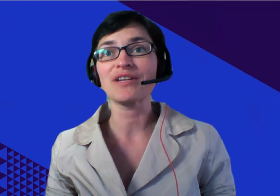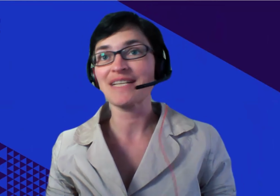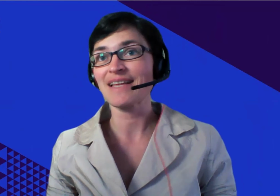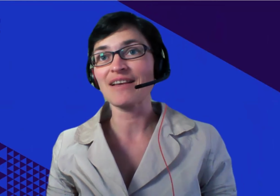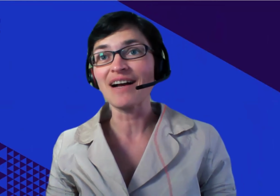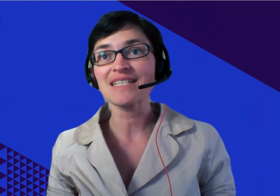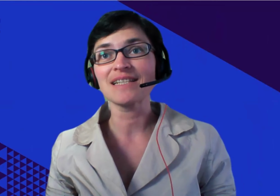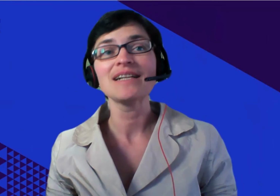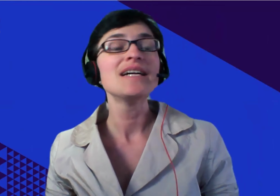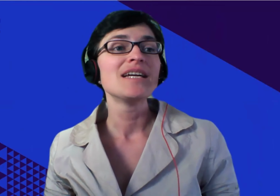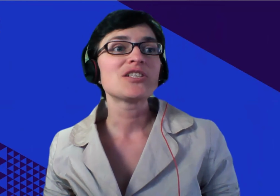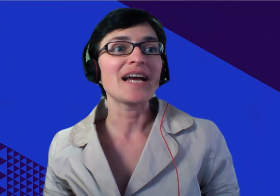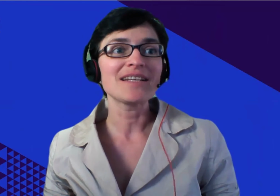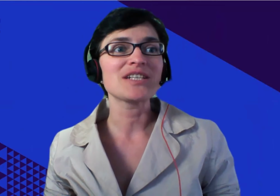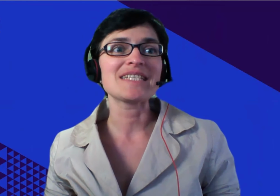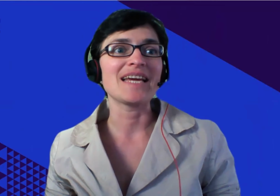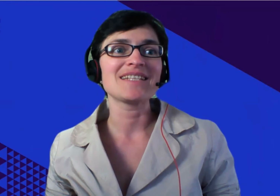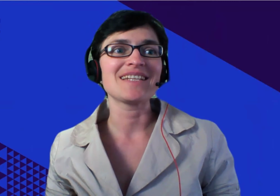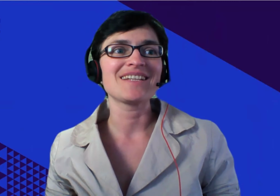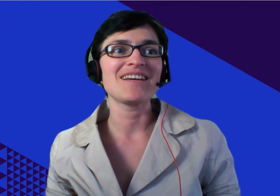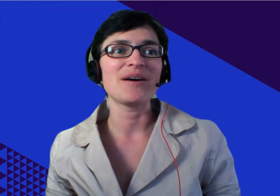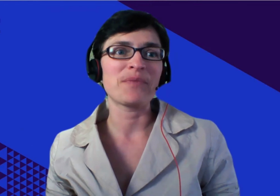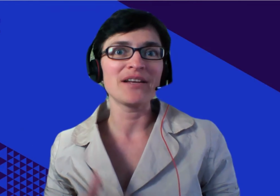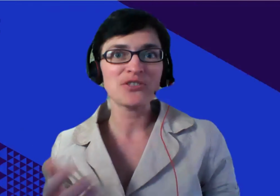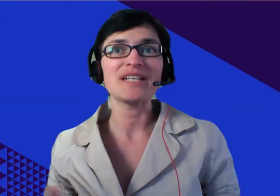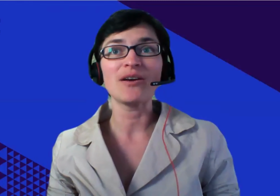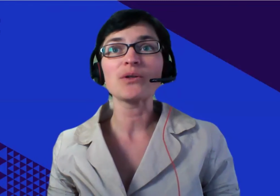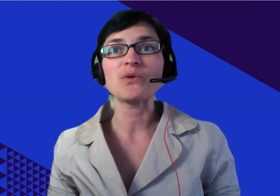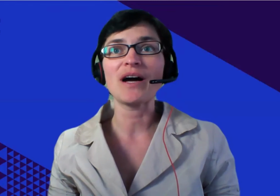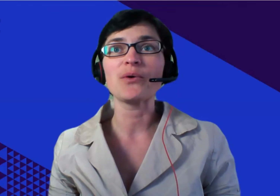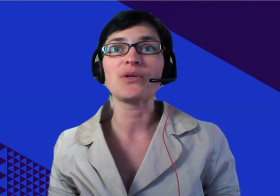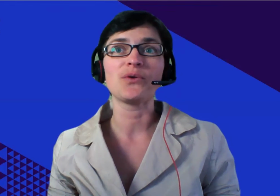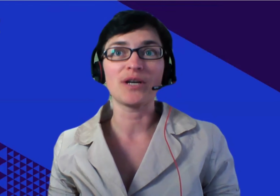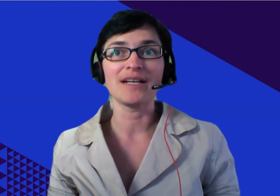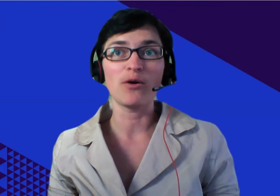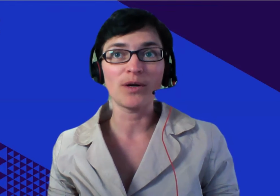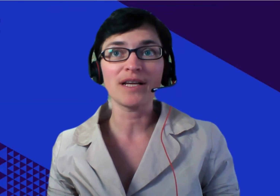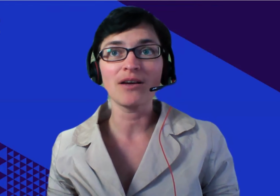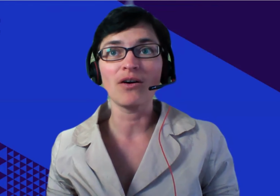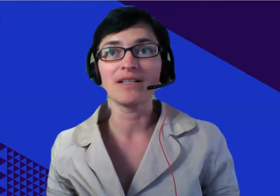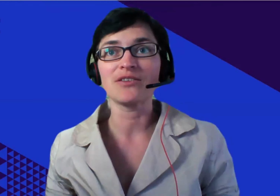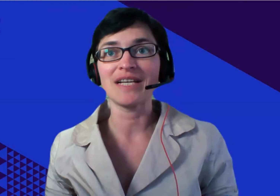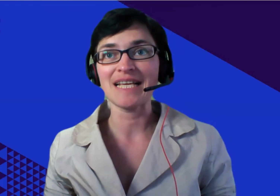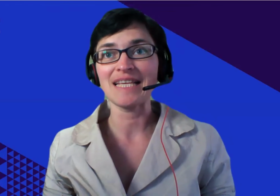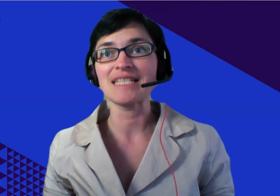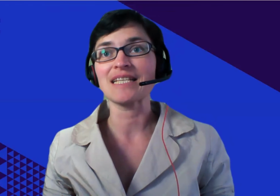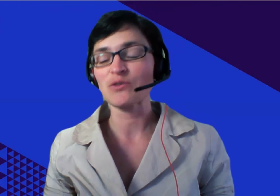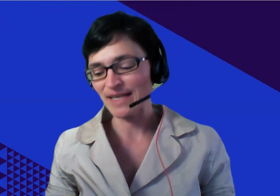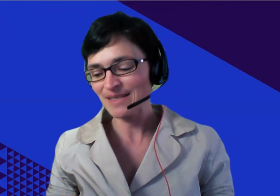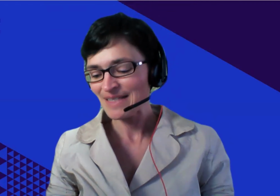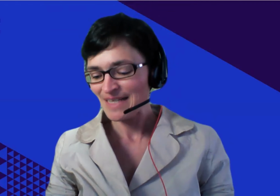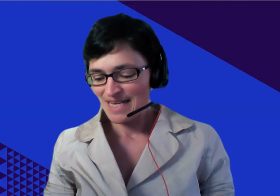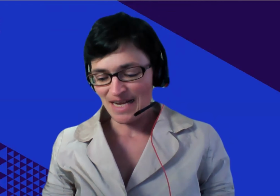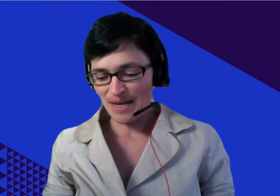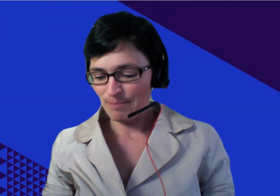for acknowledging that there are still challenges and illustrating also how you're now working on addressing these as